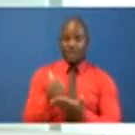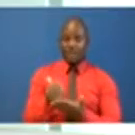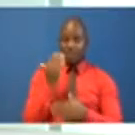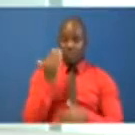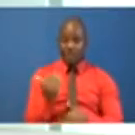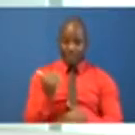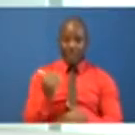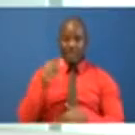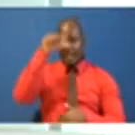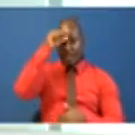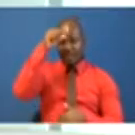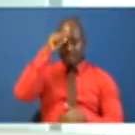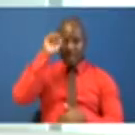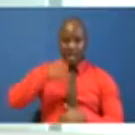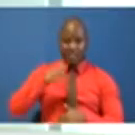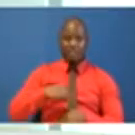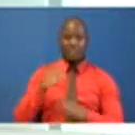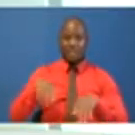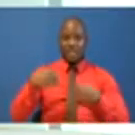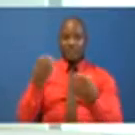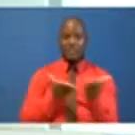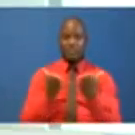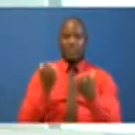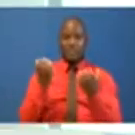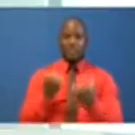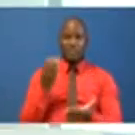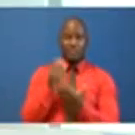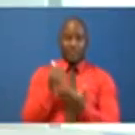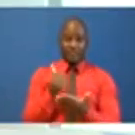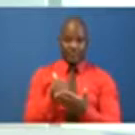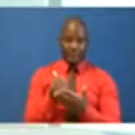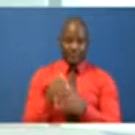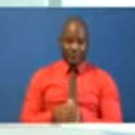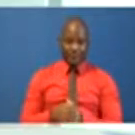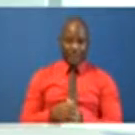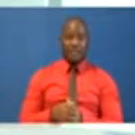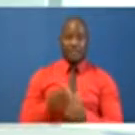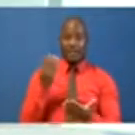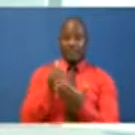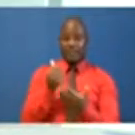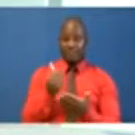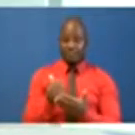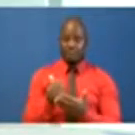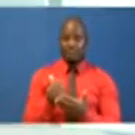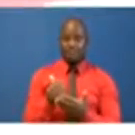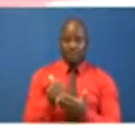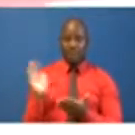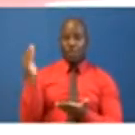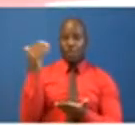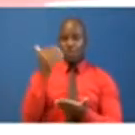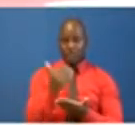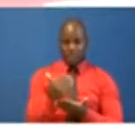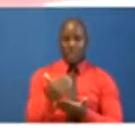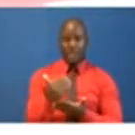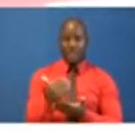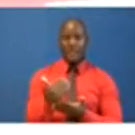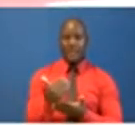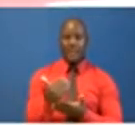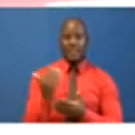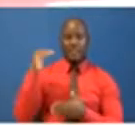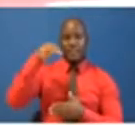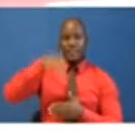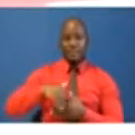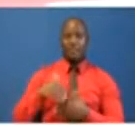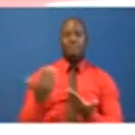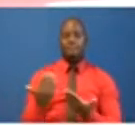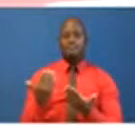because for government to be able to deliver services you need revenue the revenue collection has been falling